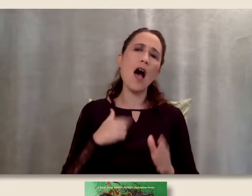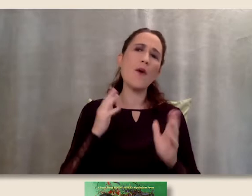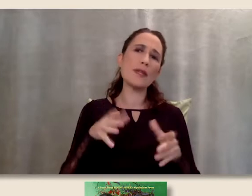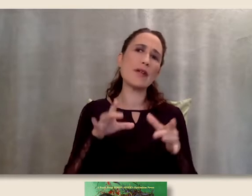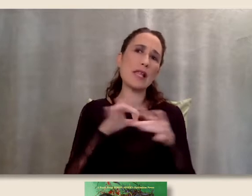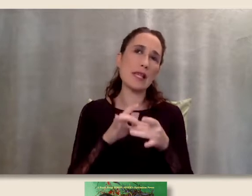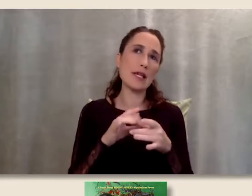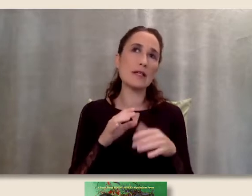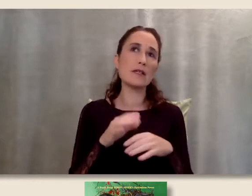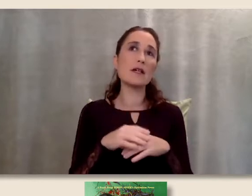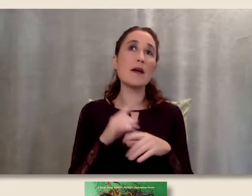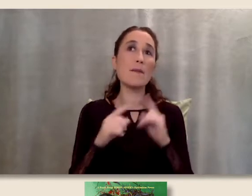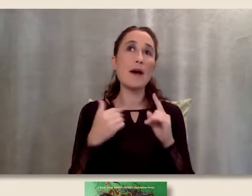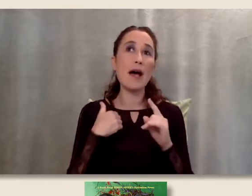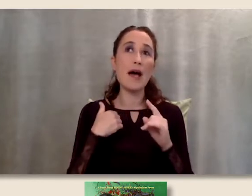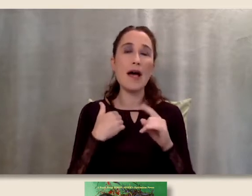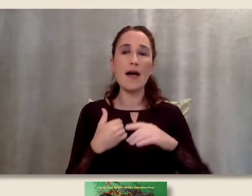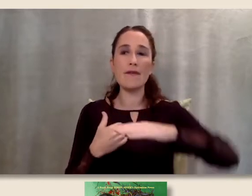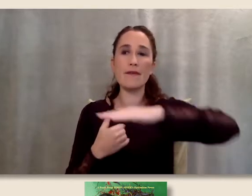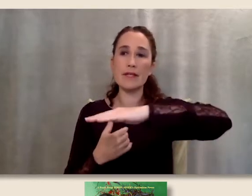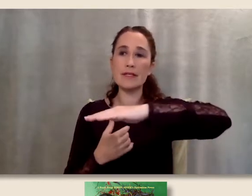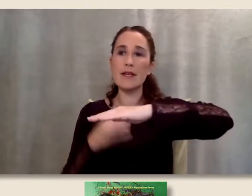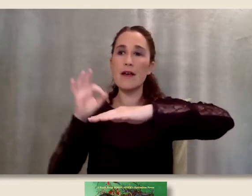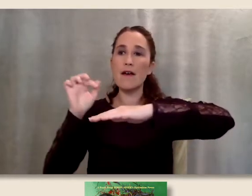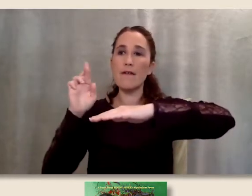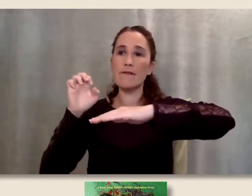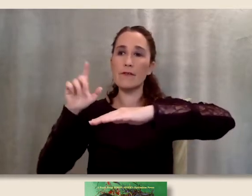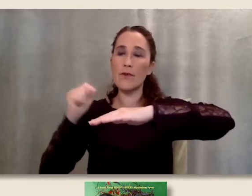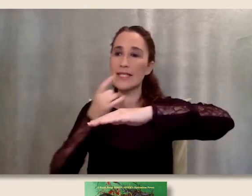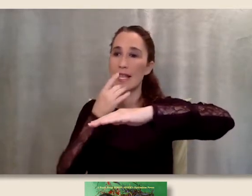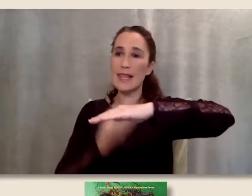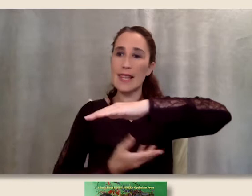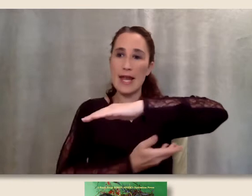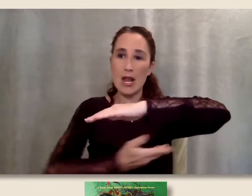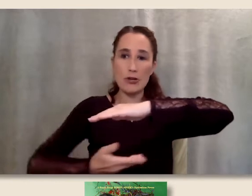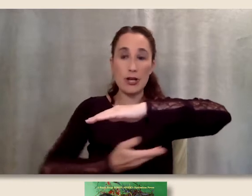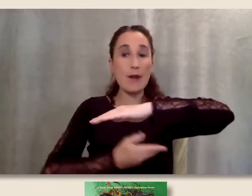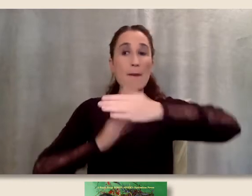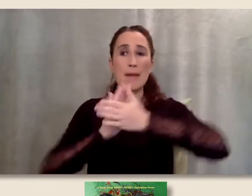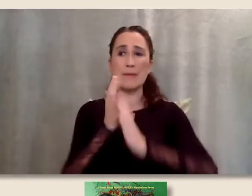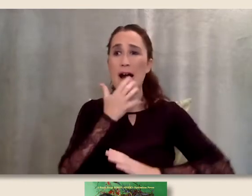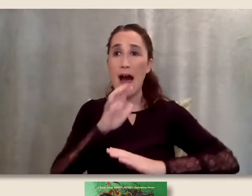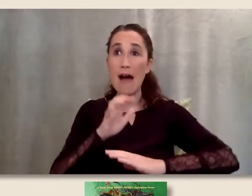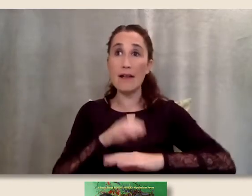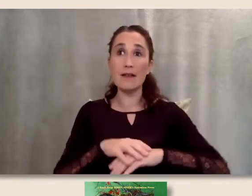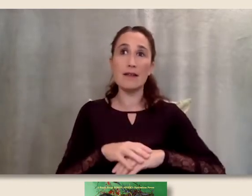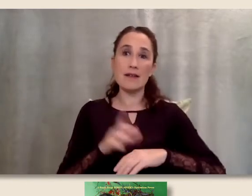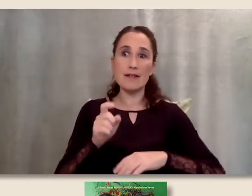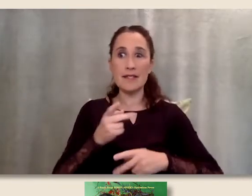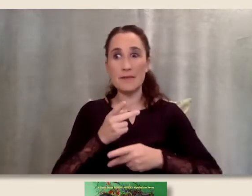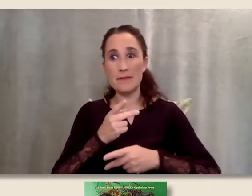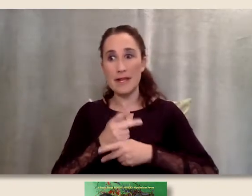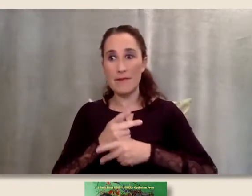start seeds. But I have this fluorescent light underneath here, and it gets really hot actually. So I have to watch for my plants so they